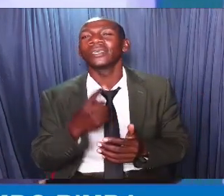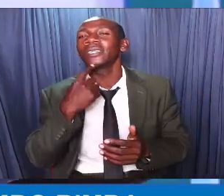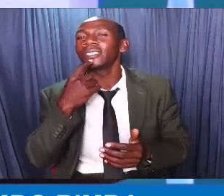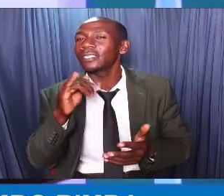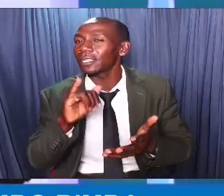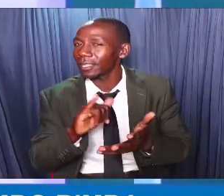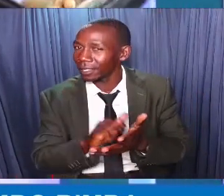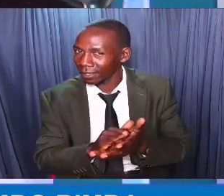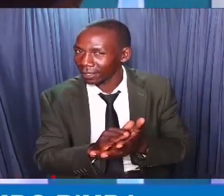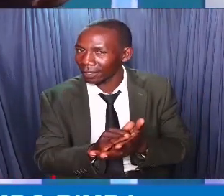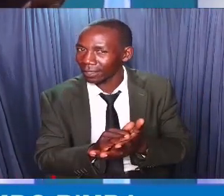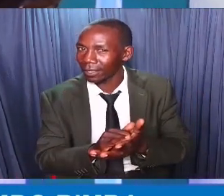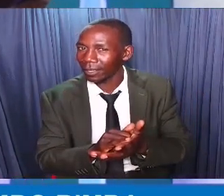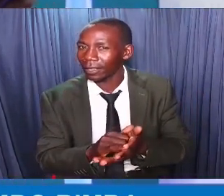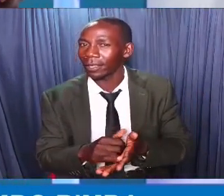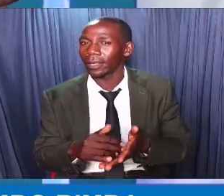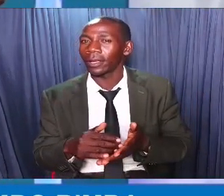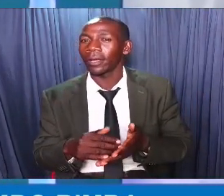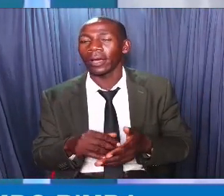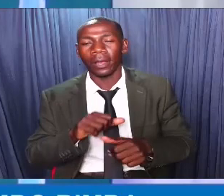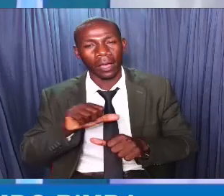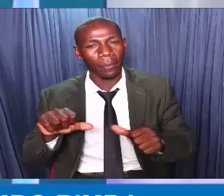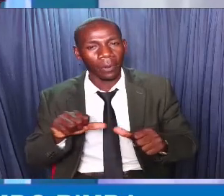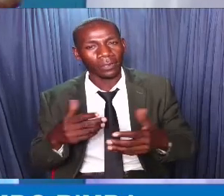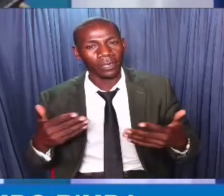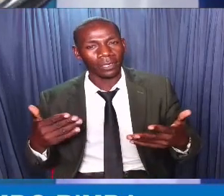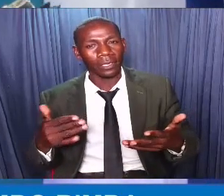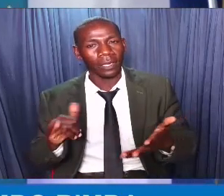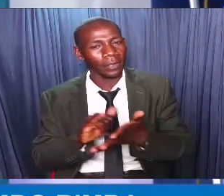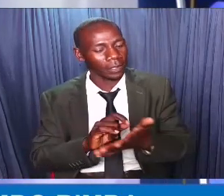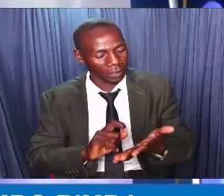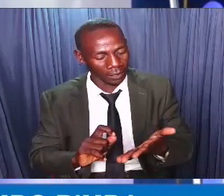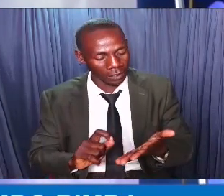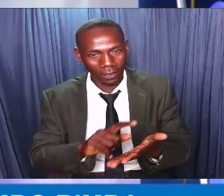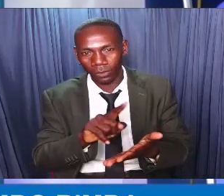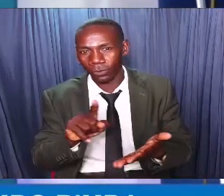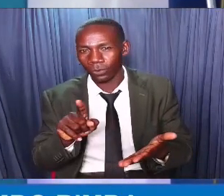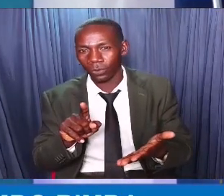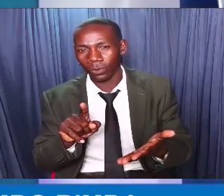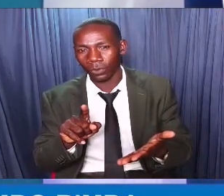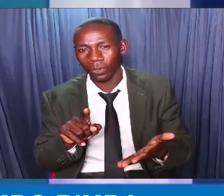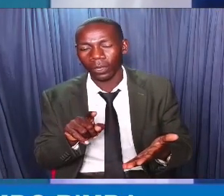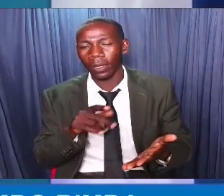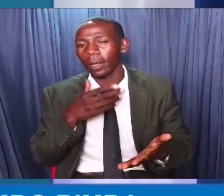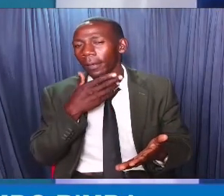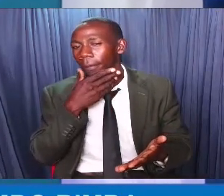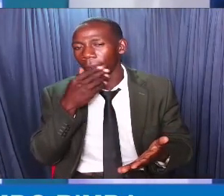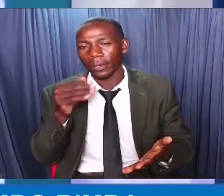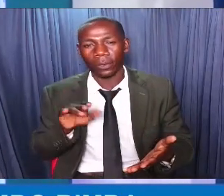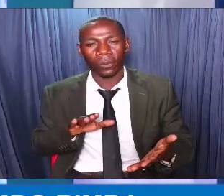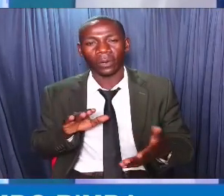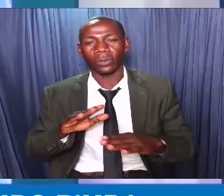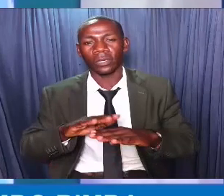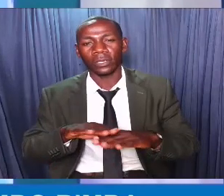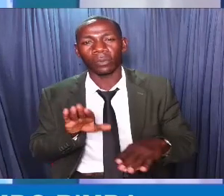Anasema, he says, basi sasa habari ya mambo, now about yale mjewandikia, what you wrote, mieri mwanamume asimguse mwanamke. It's better